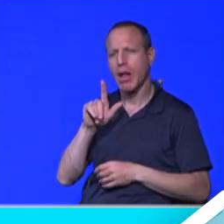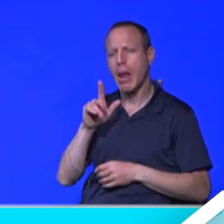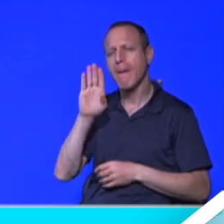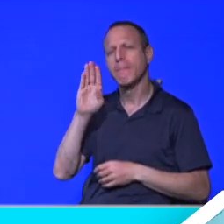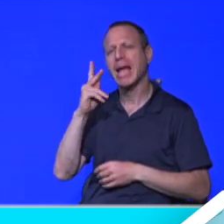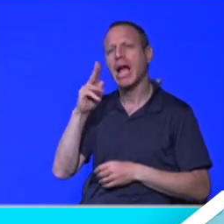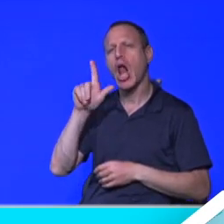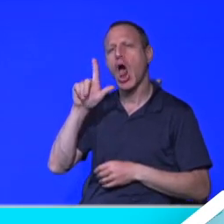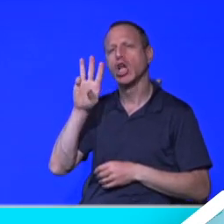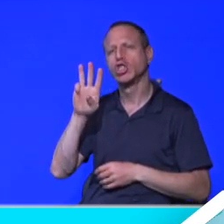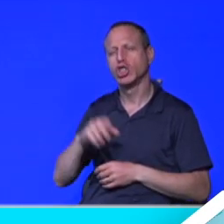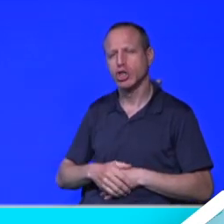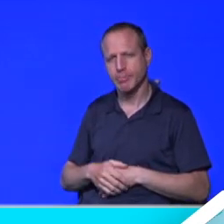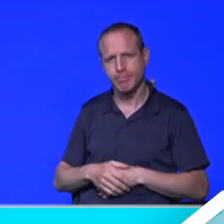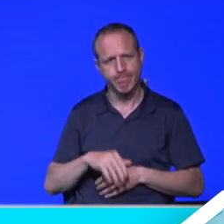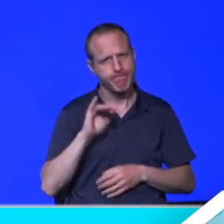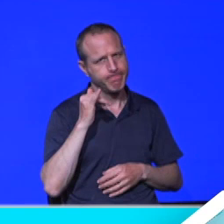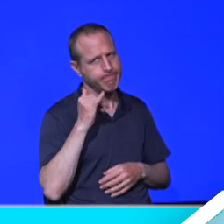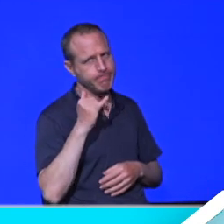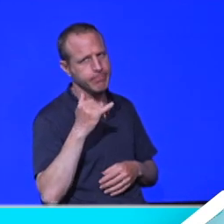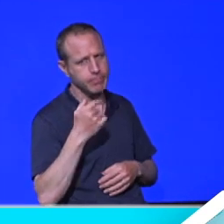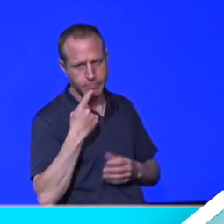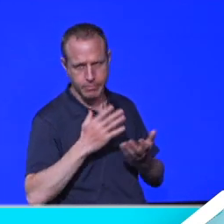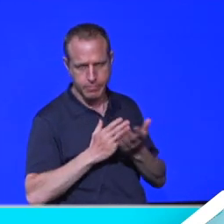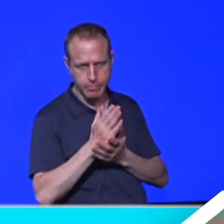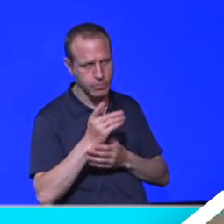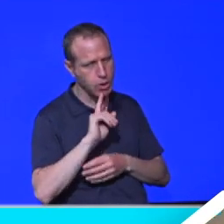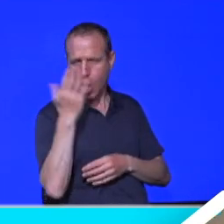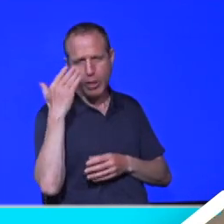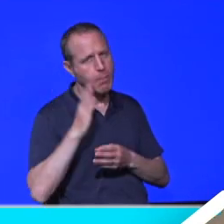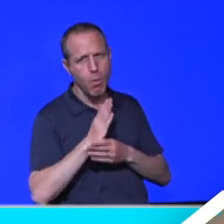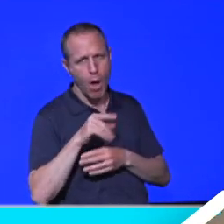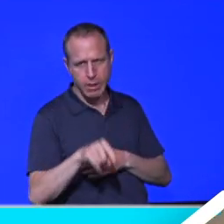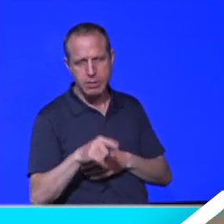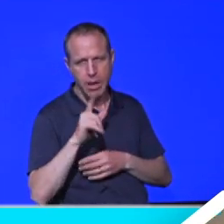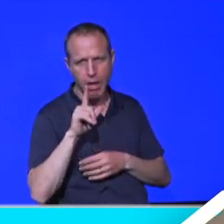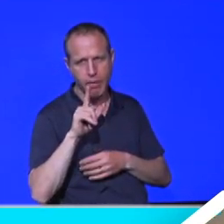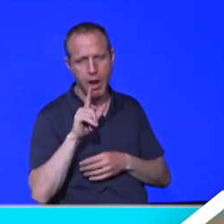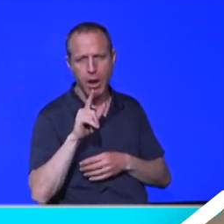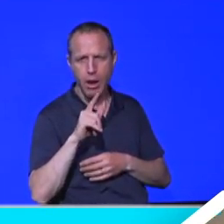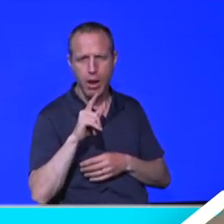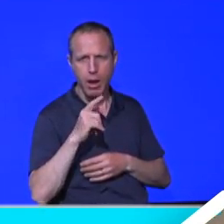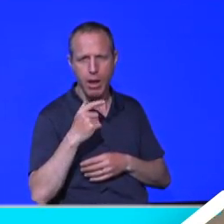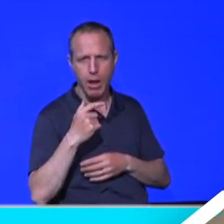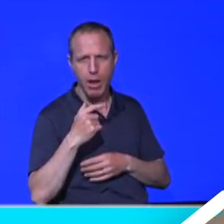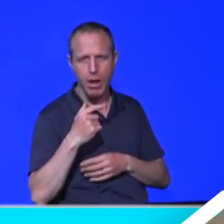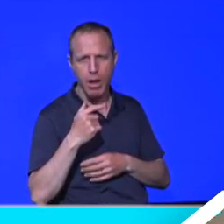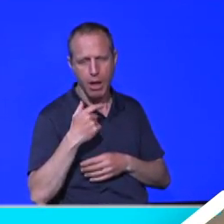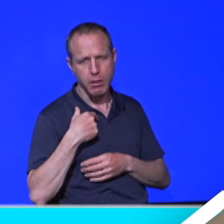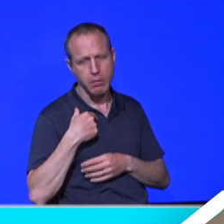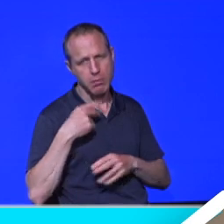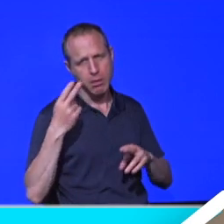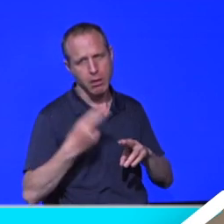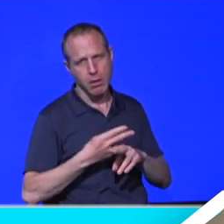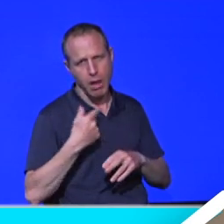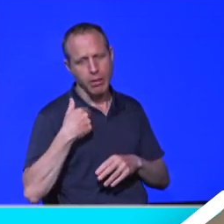backlash? Yeah, I wasn't, to be honest, I wasn't prepared for this, but I'm already like, you know, used to.